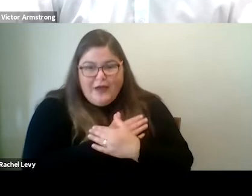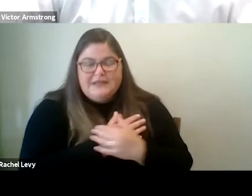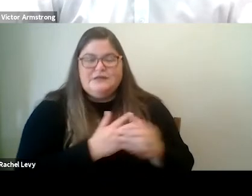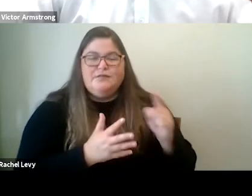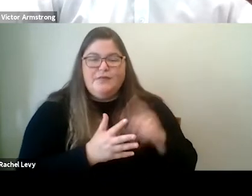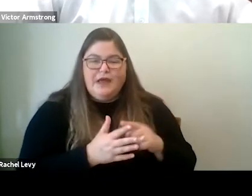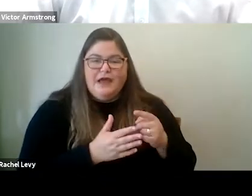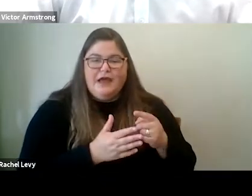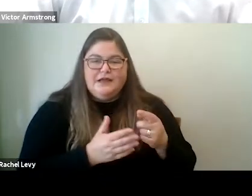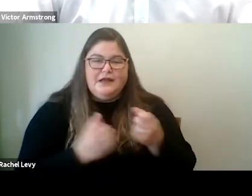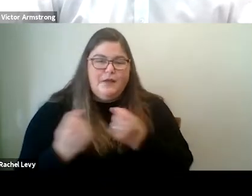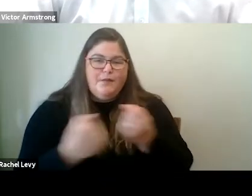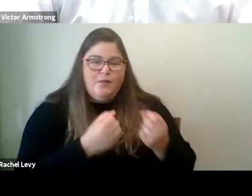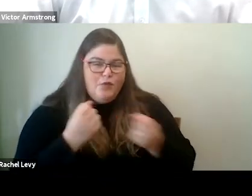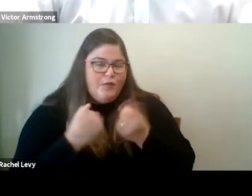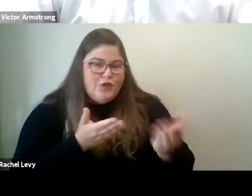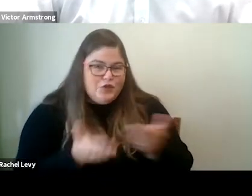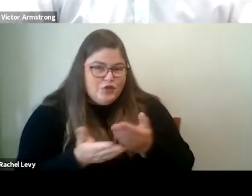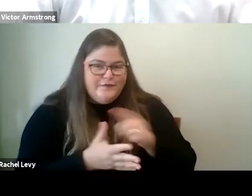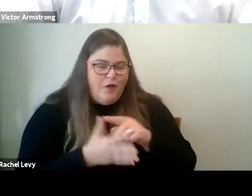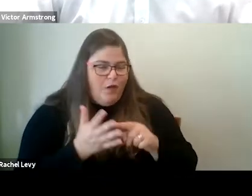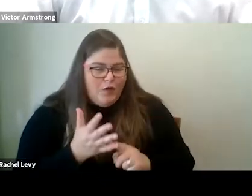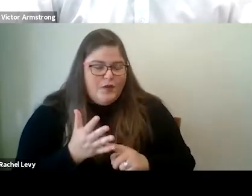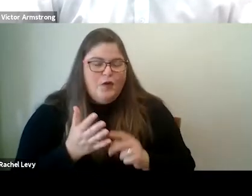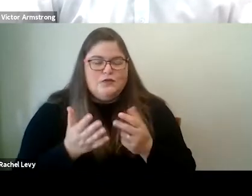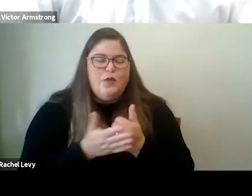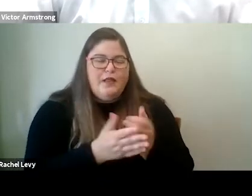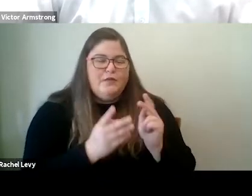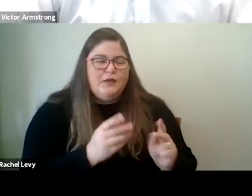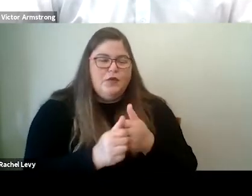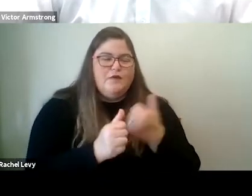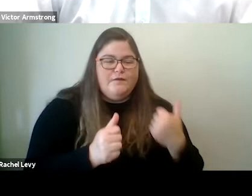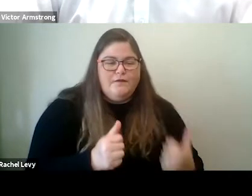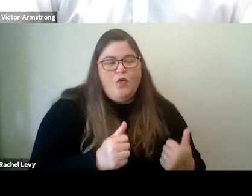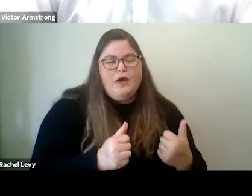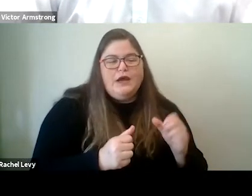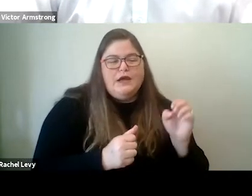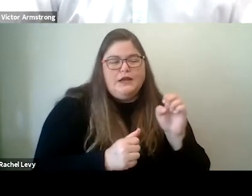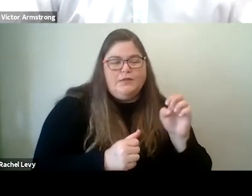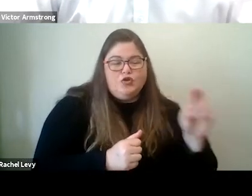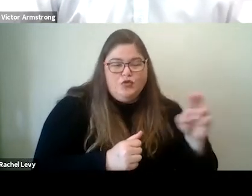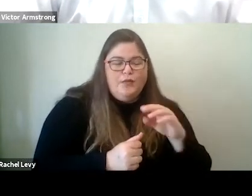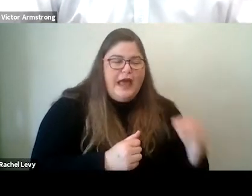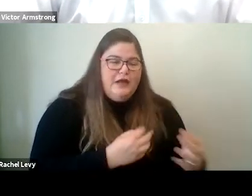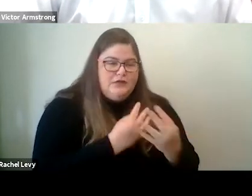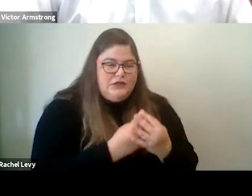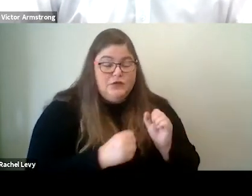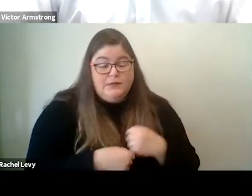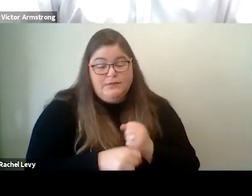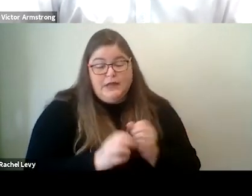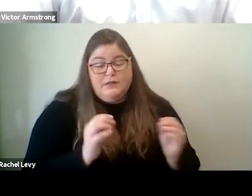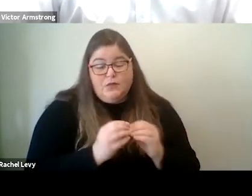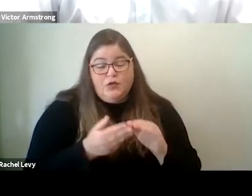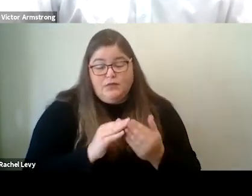divert individuals away from emergency departments and jails. We can create more community-based resources that